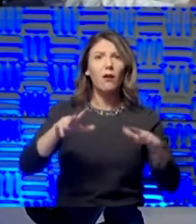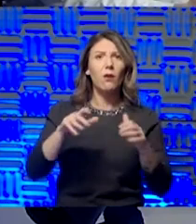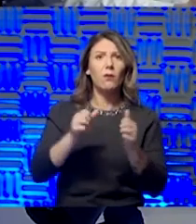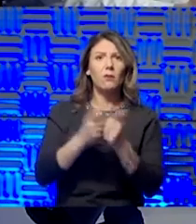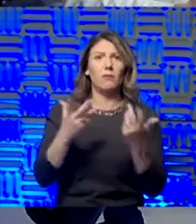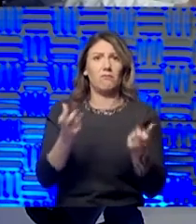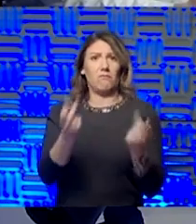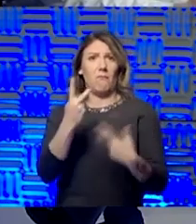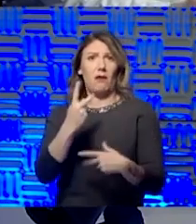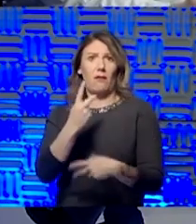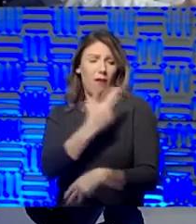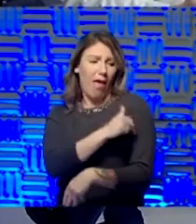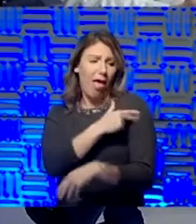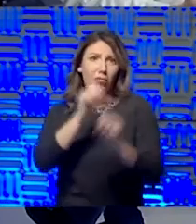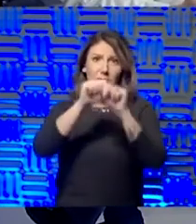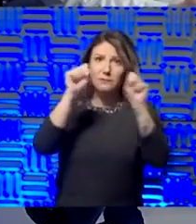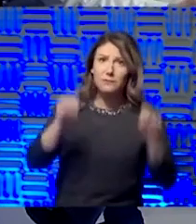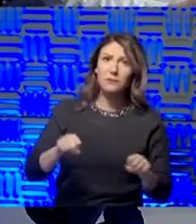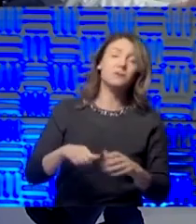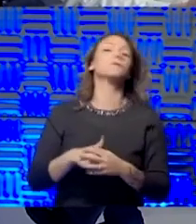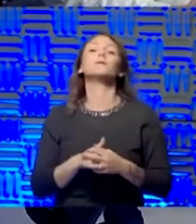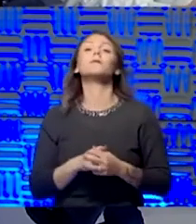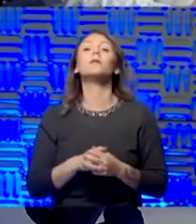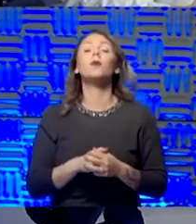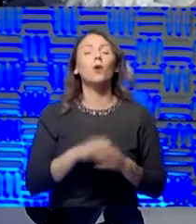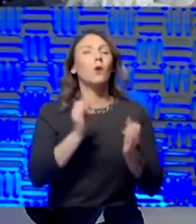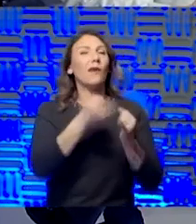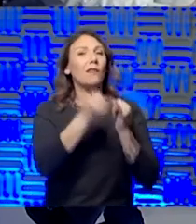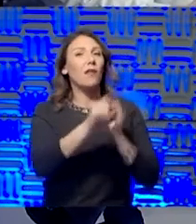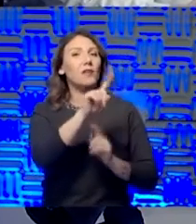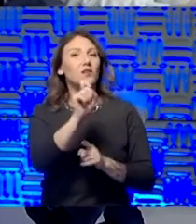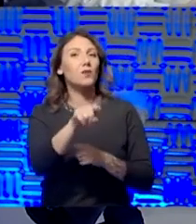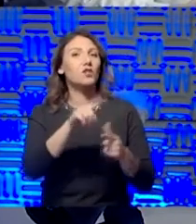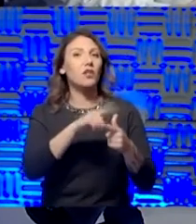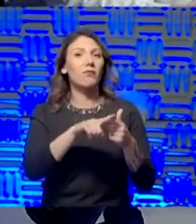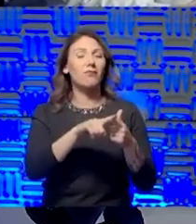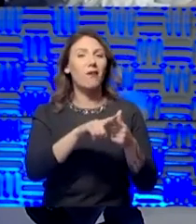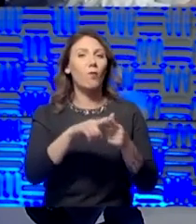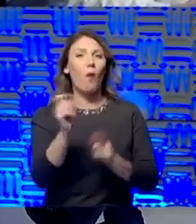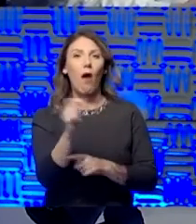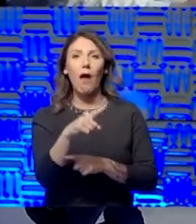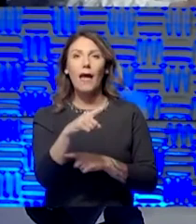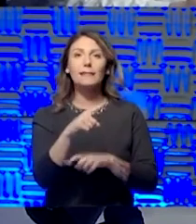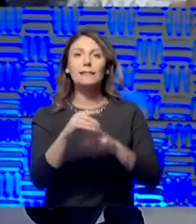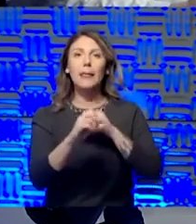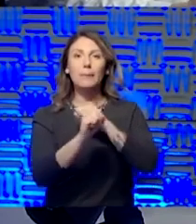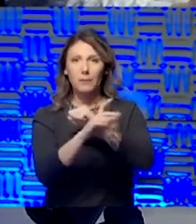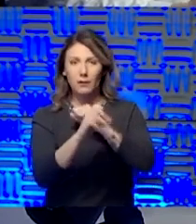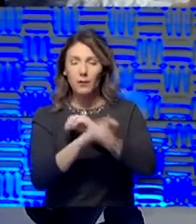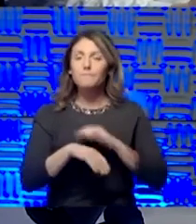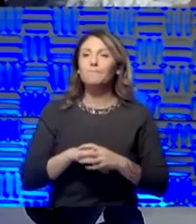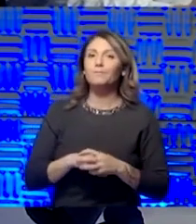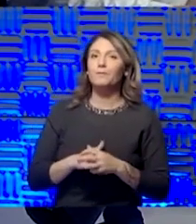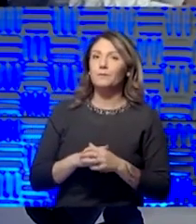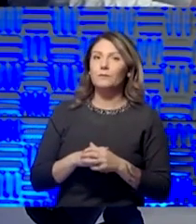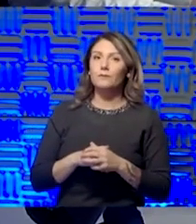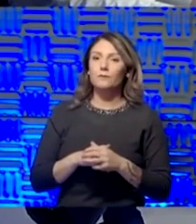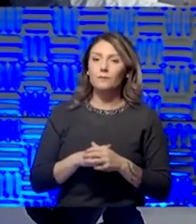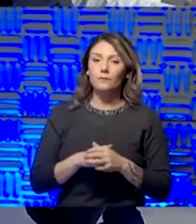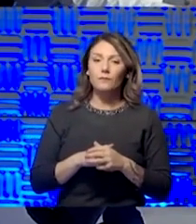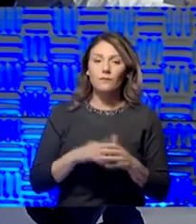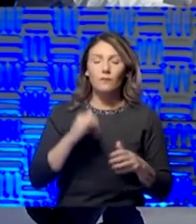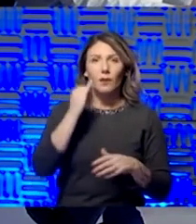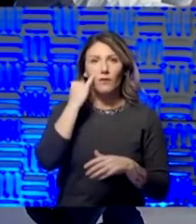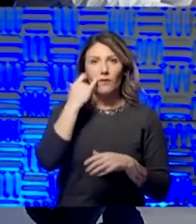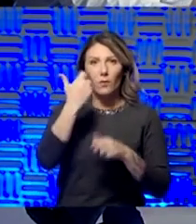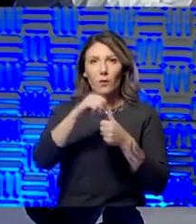systems? You know, one last question, then we'll return to our media questions for today. If I remember, the nursing ratio